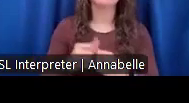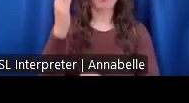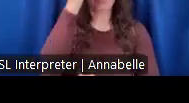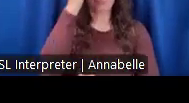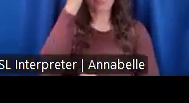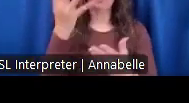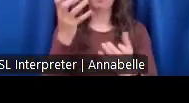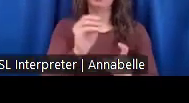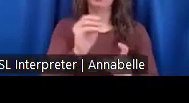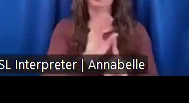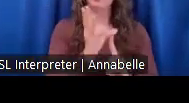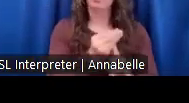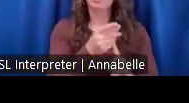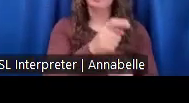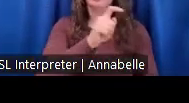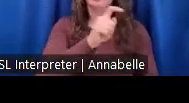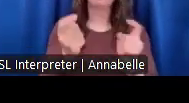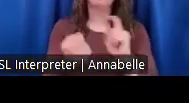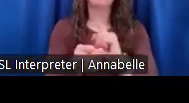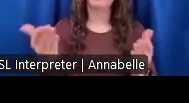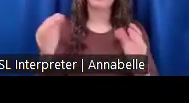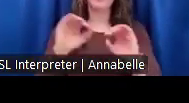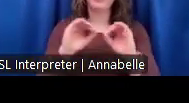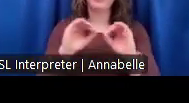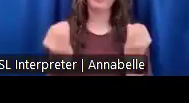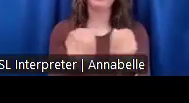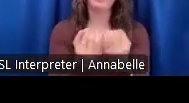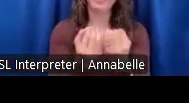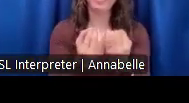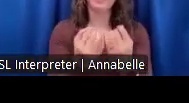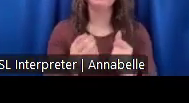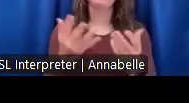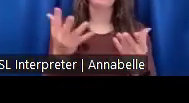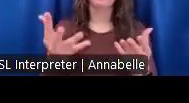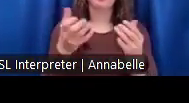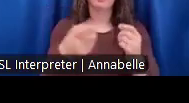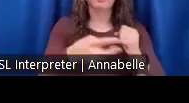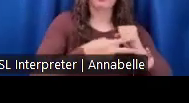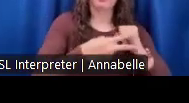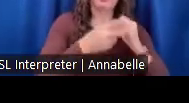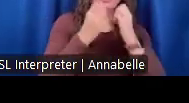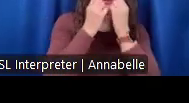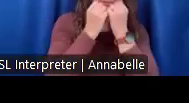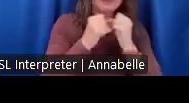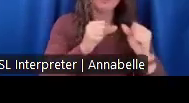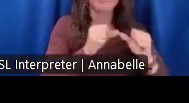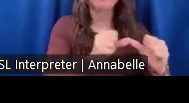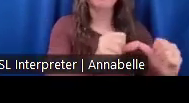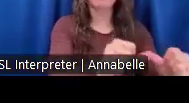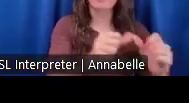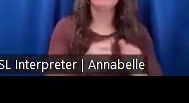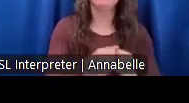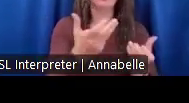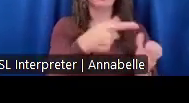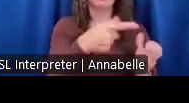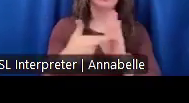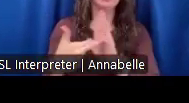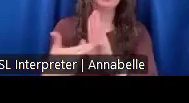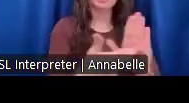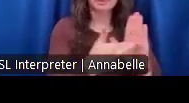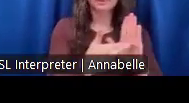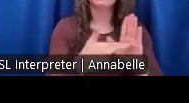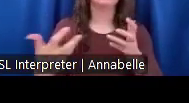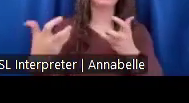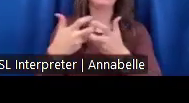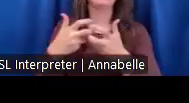transformation for our organization and larger conservation community, making it more representative of inspirations of the American